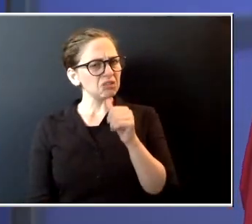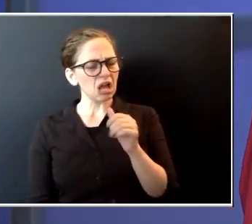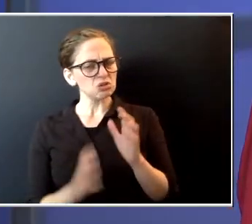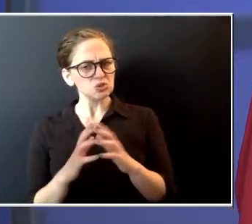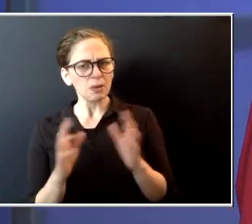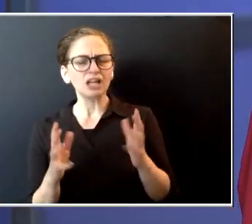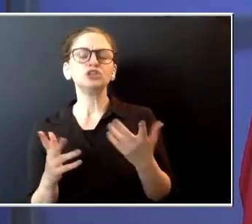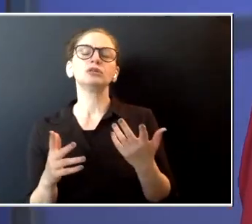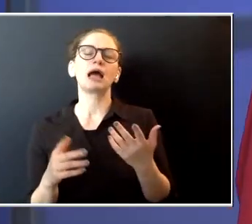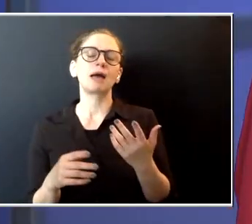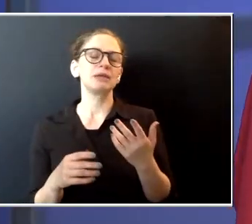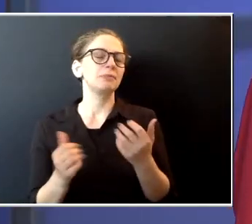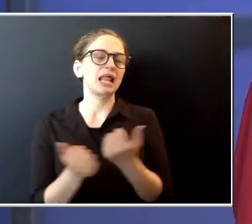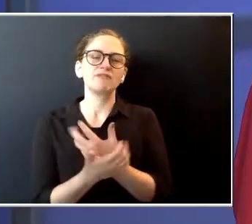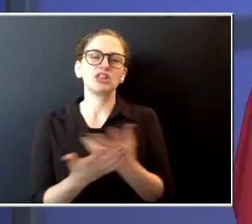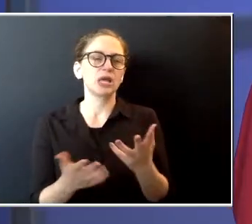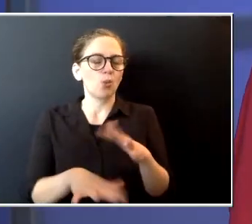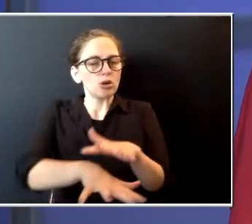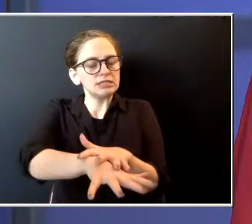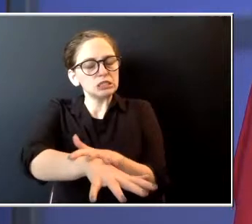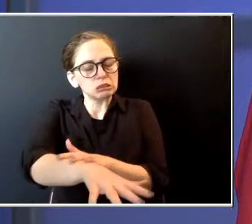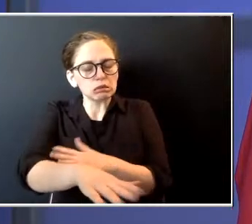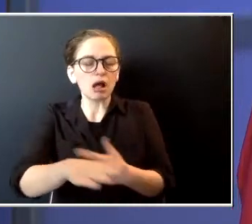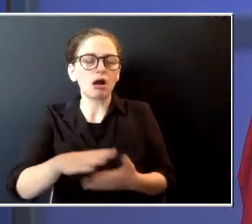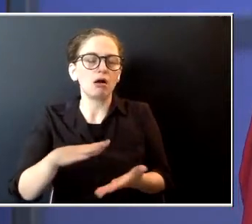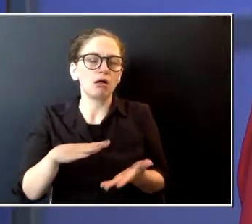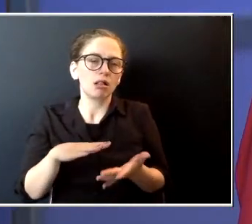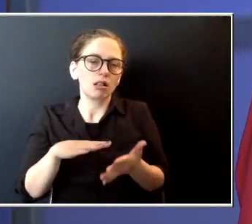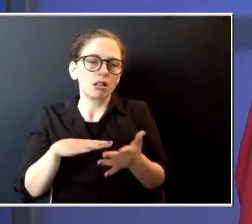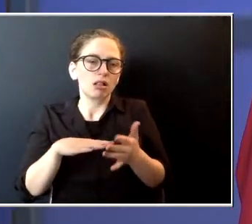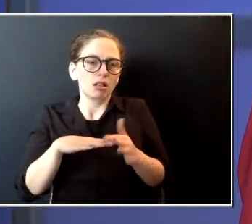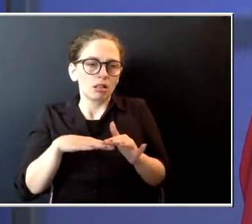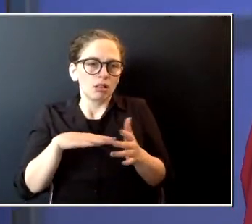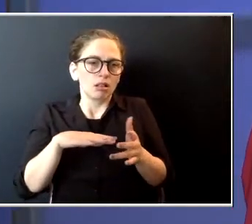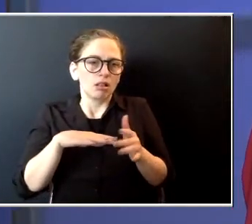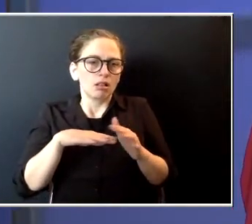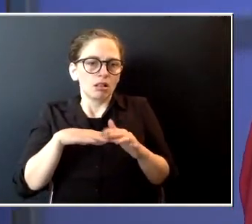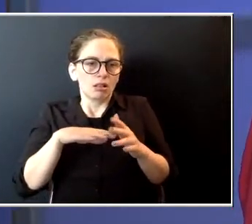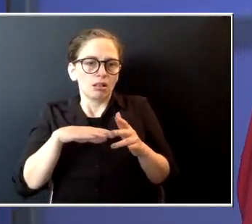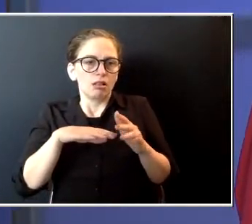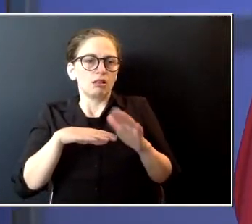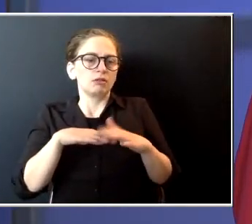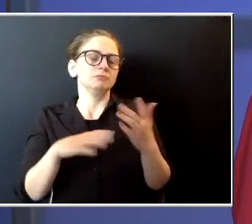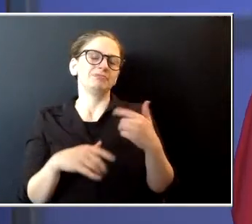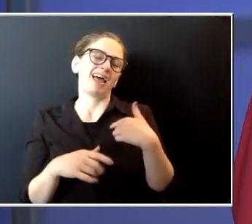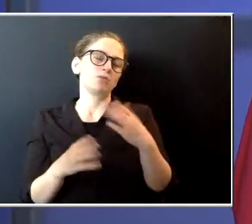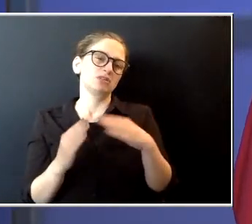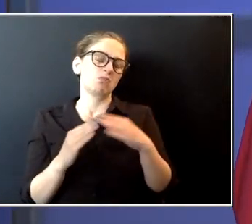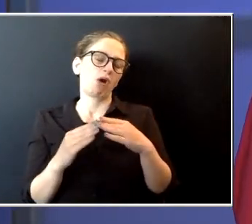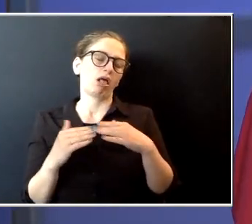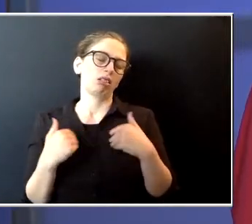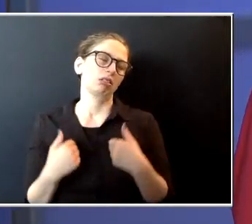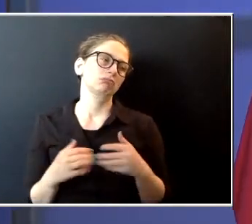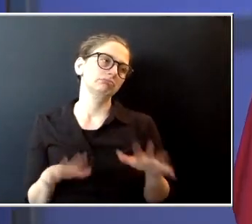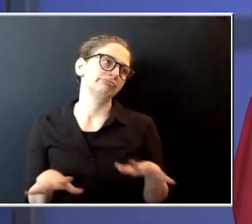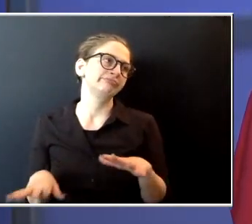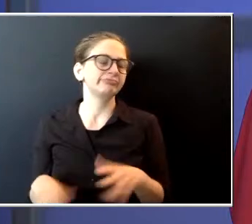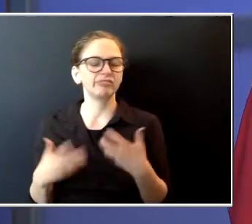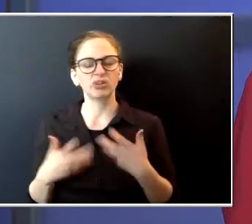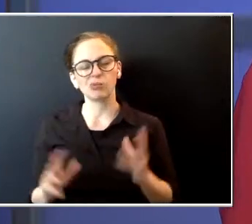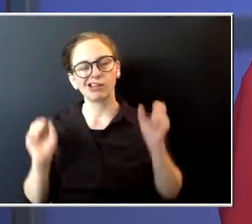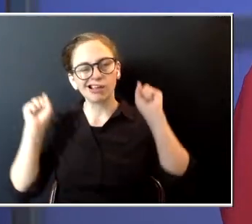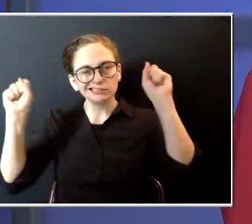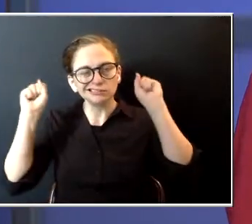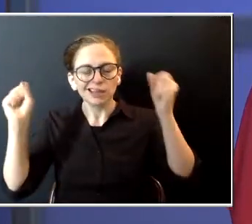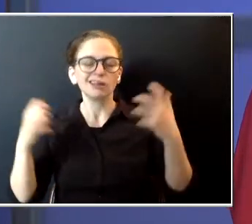Okay, it was very gradual, and I just was more lethargic. Didn't want to exercise. Didn't want to do much. So there